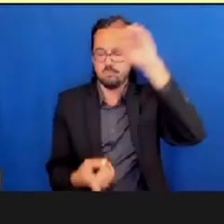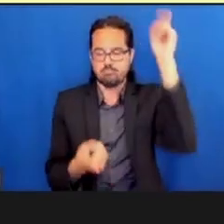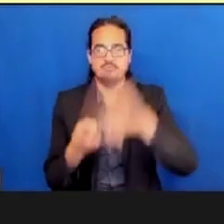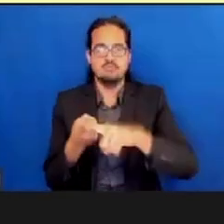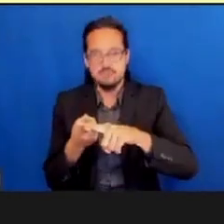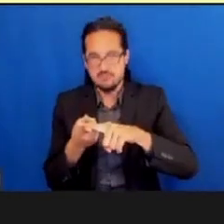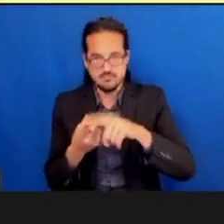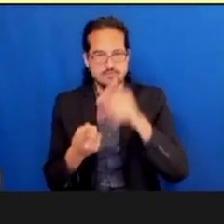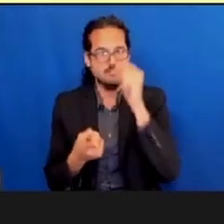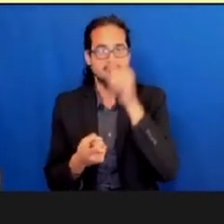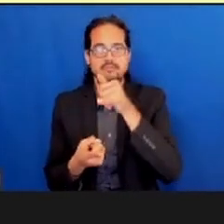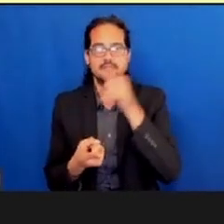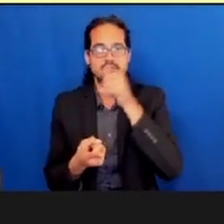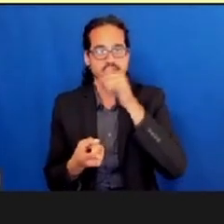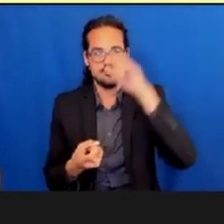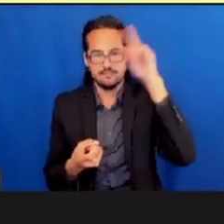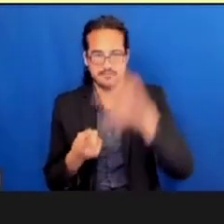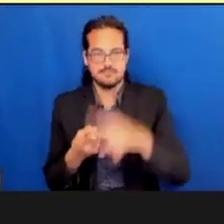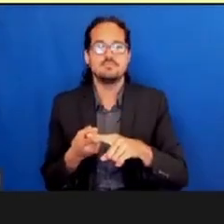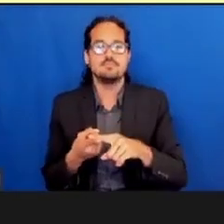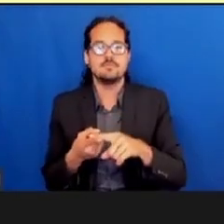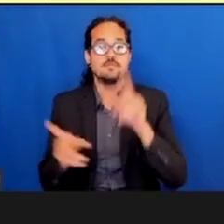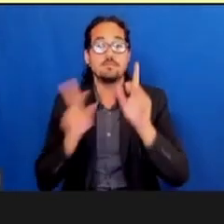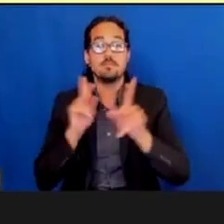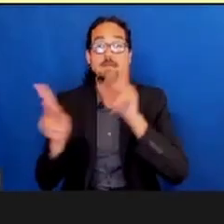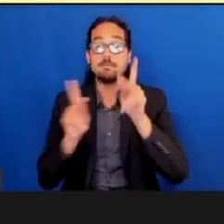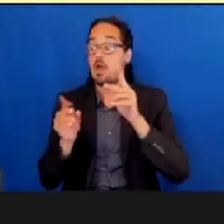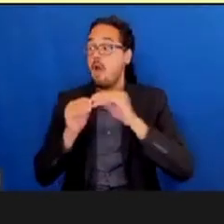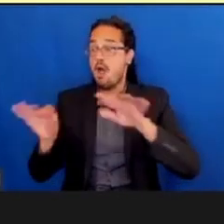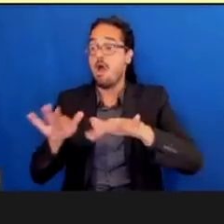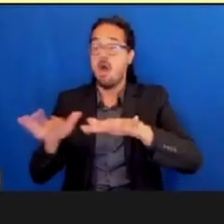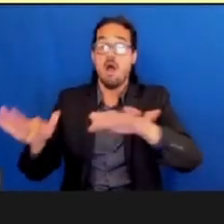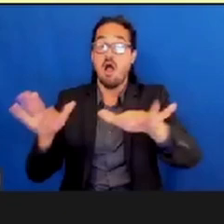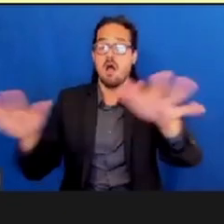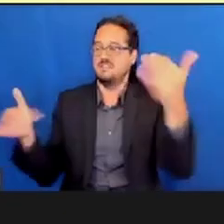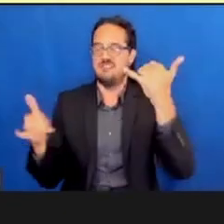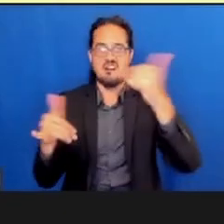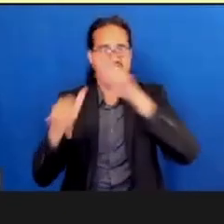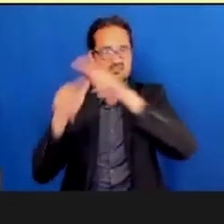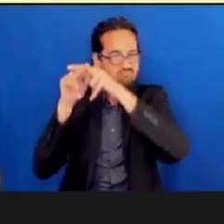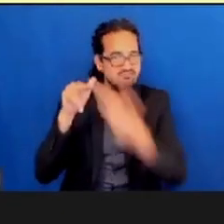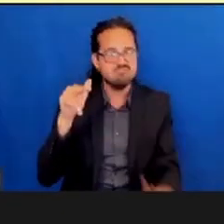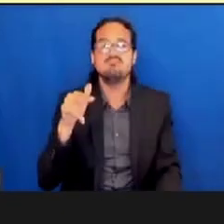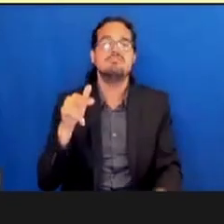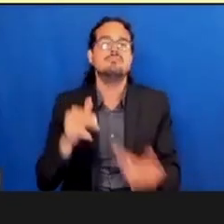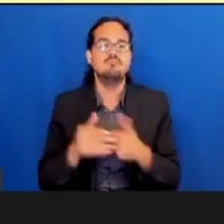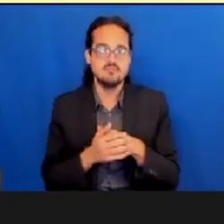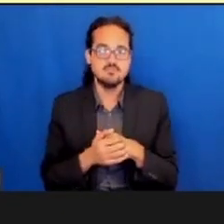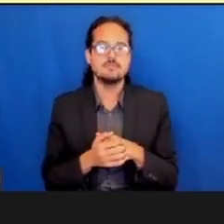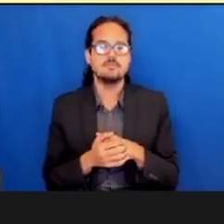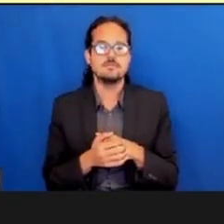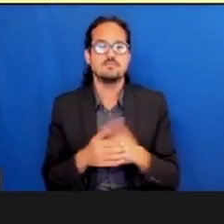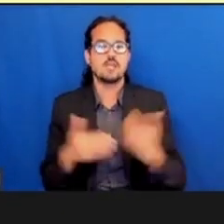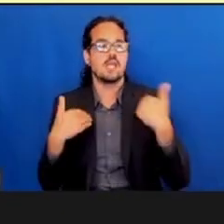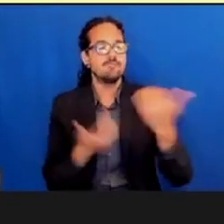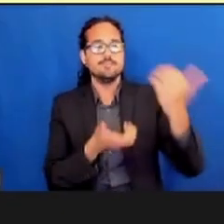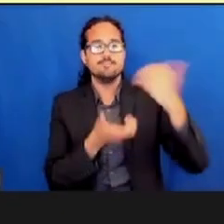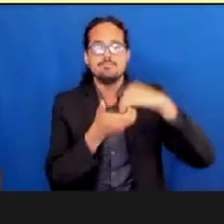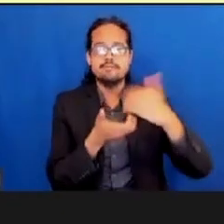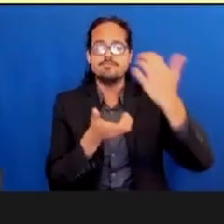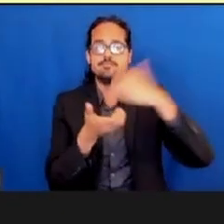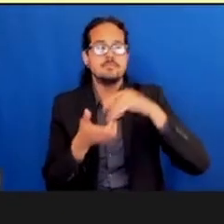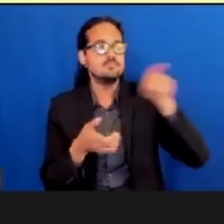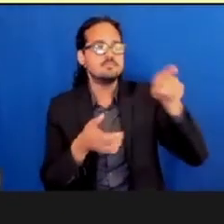ramped up, and we have close relationships with our healthcare partners and laboratories to really closely monitor. And then we have a responsive